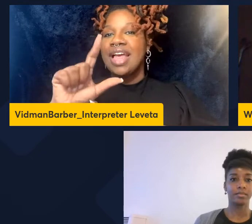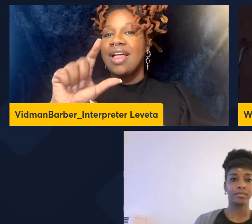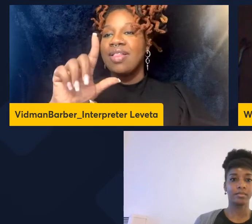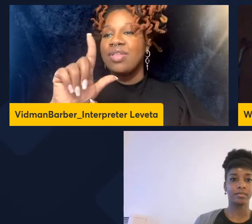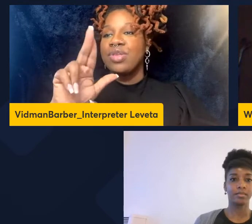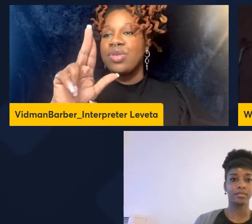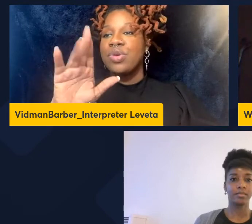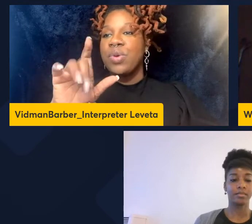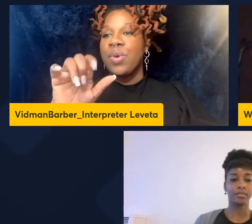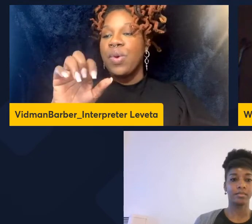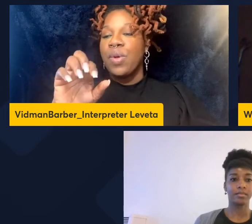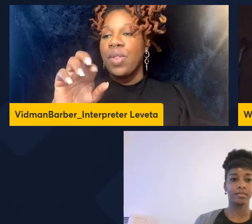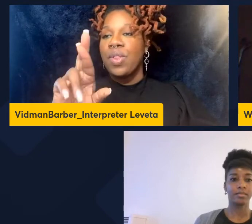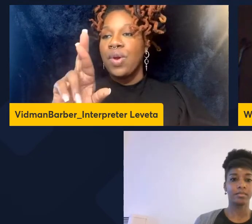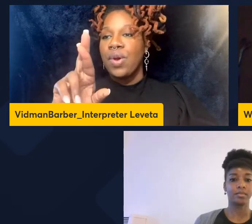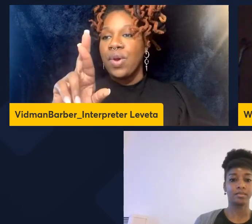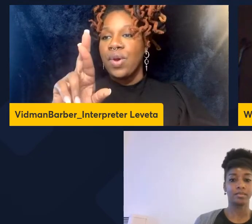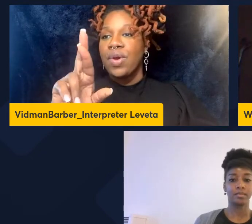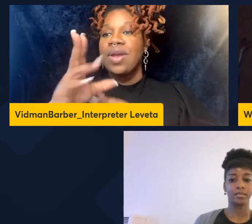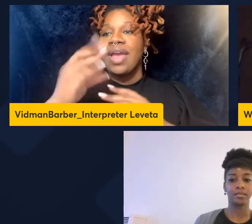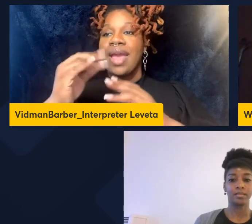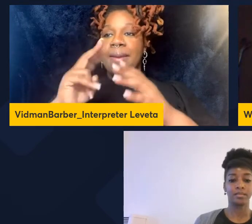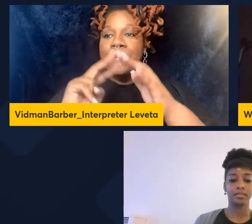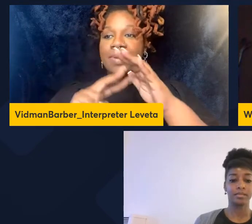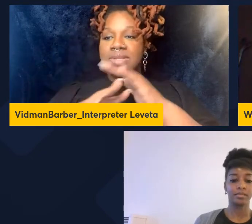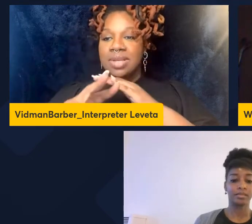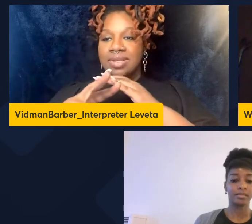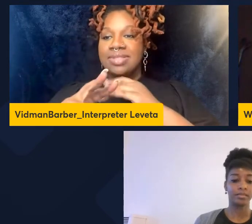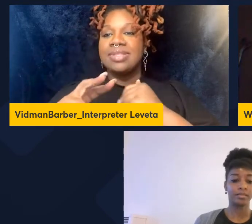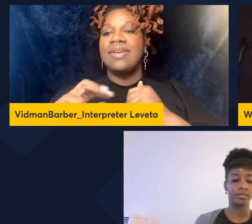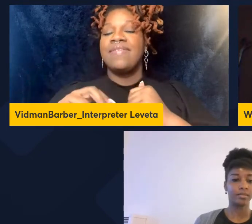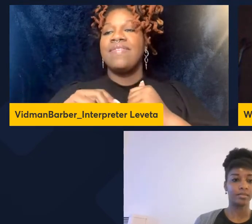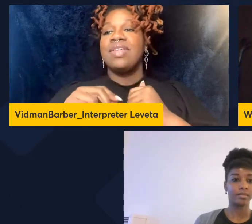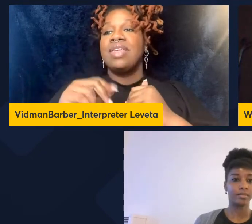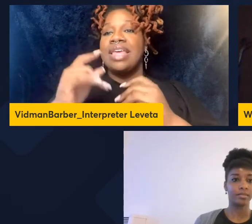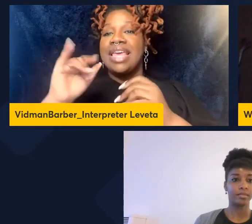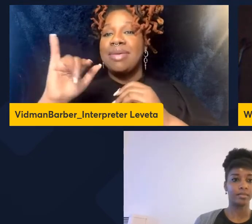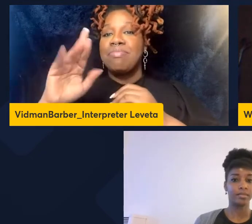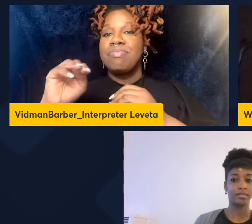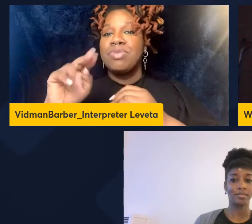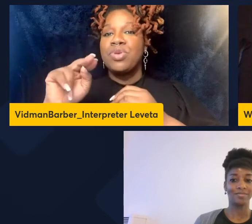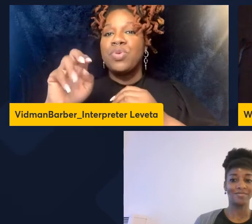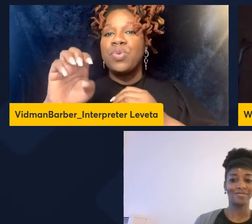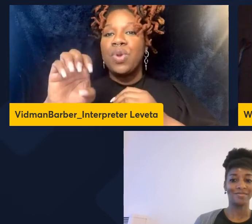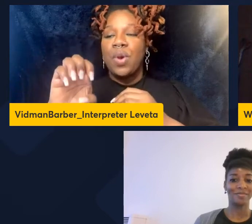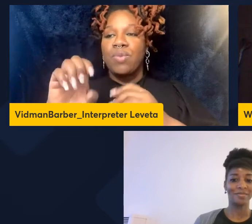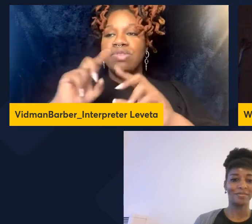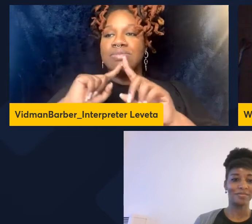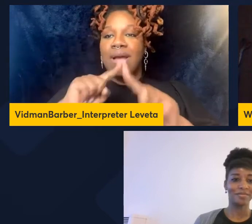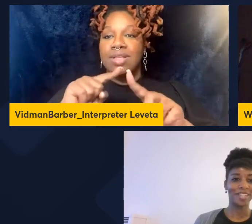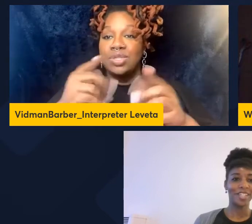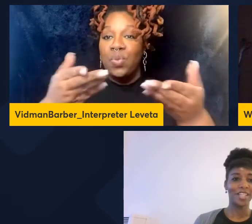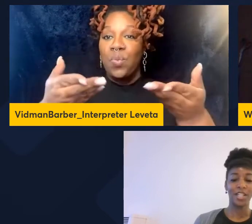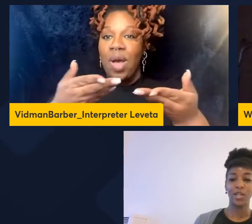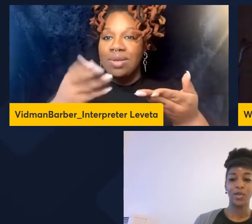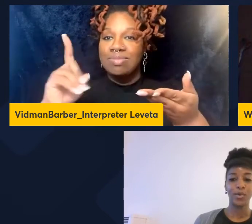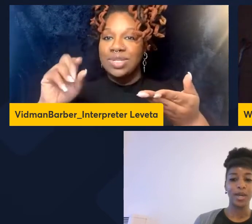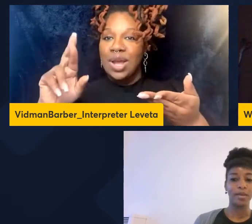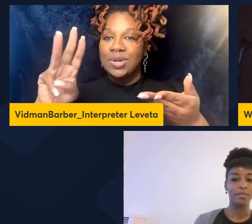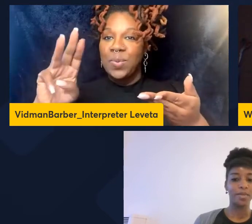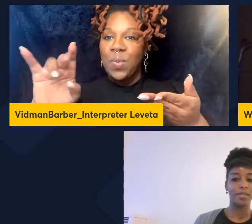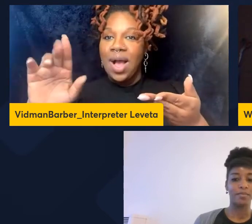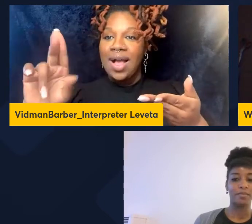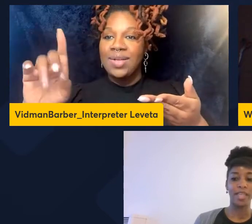developing predictive quantitative tools of immune responses. You're welcome, Dr. Wilder. Yeah.